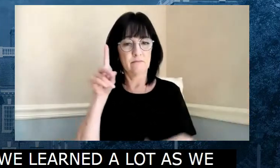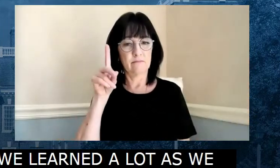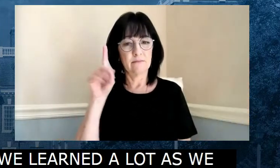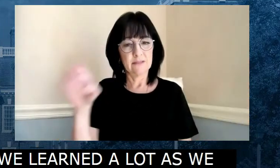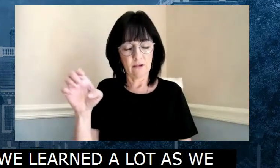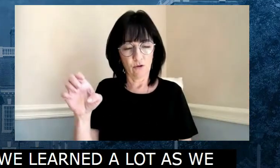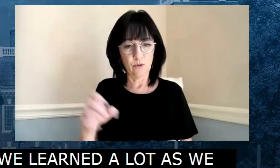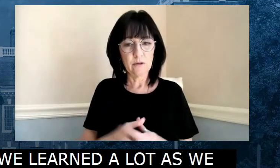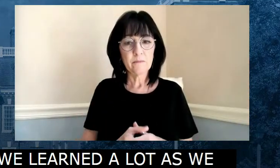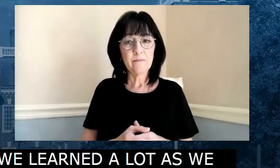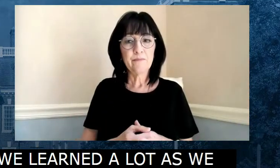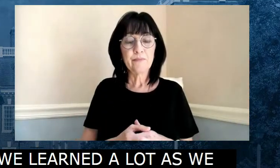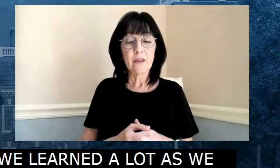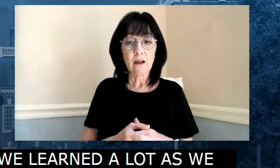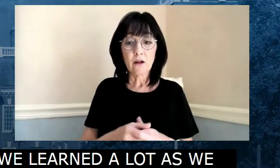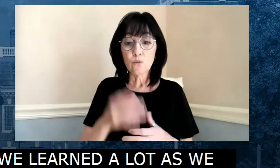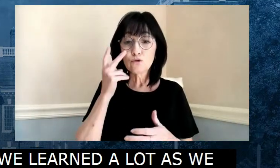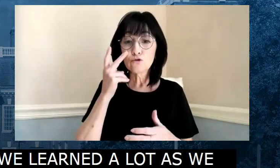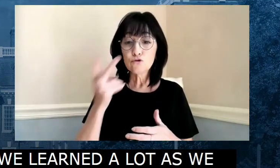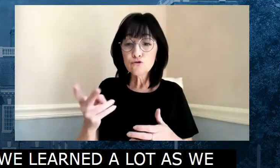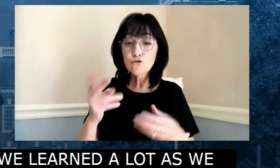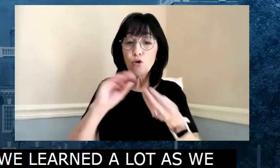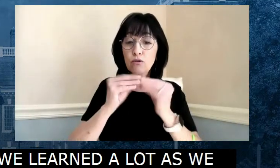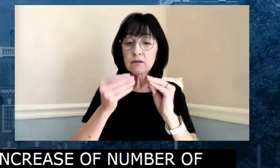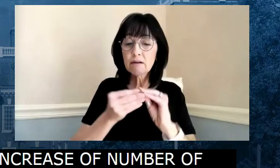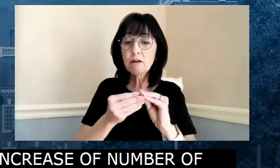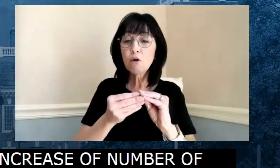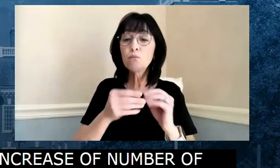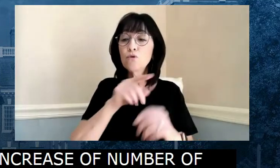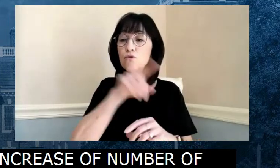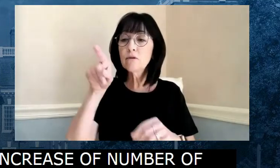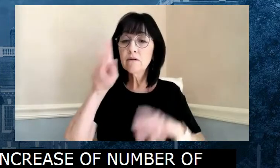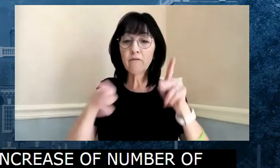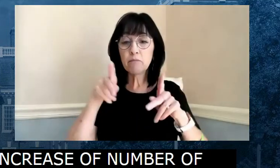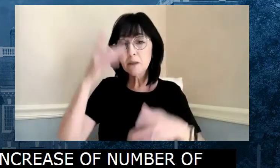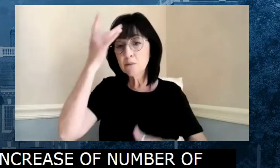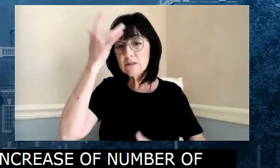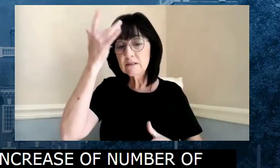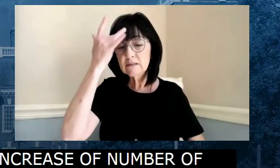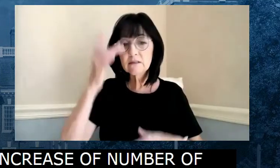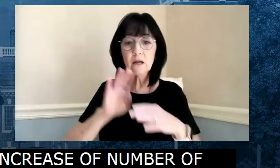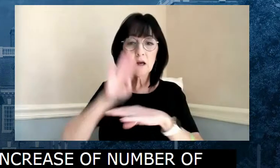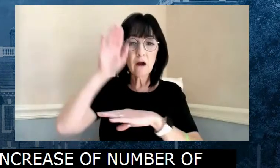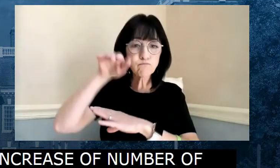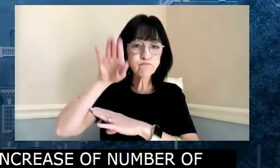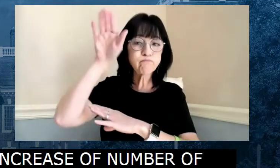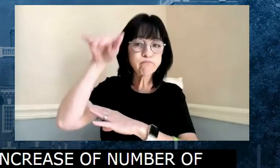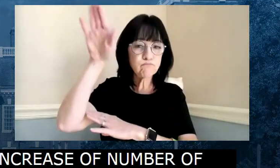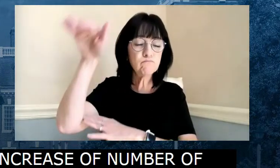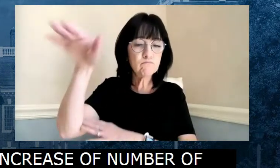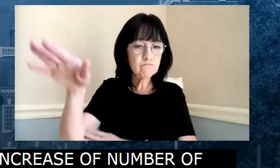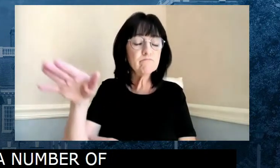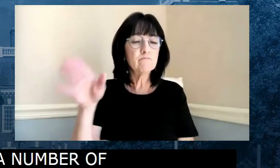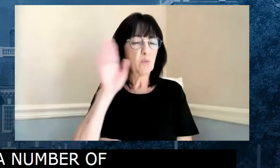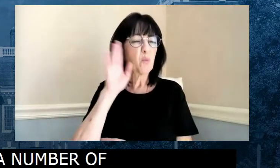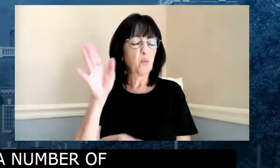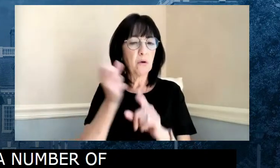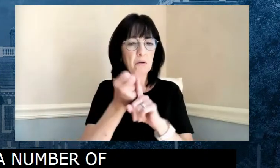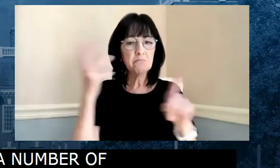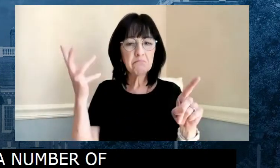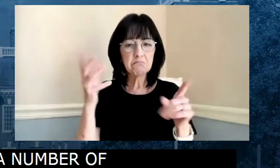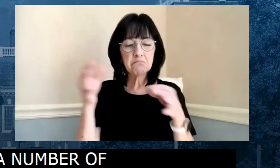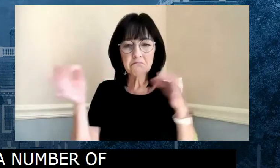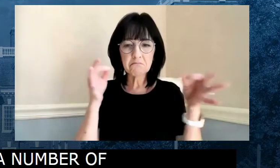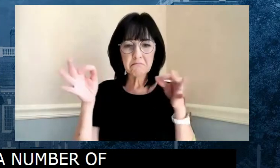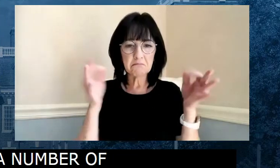cases, with the positive cases, so with the number of hospitalizations that went up. We'll talk about that in a minute. Then